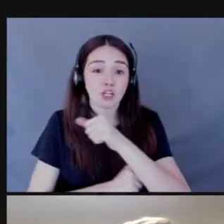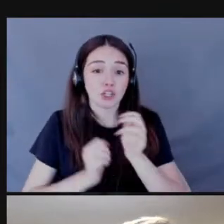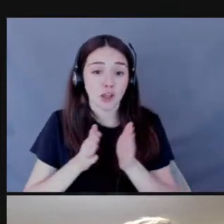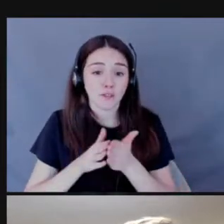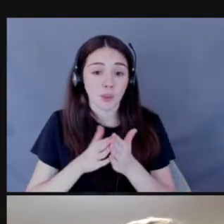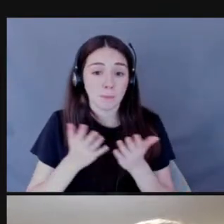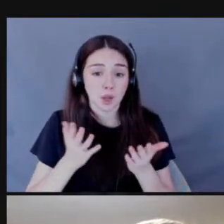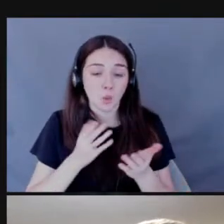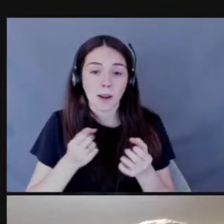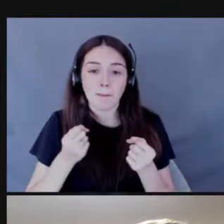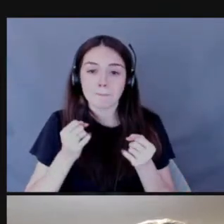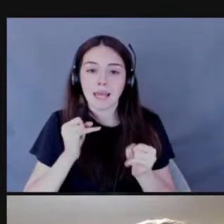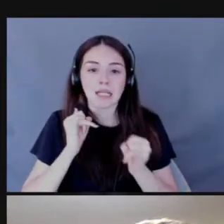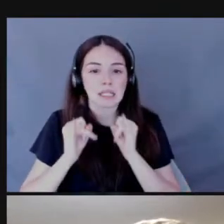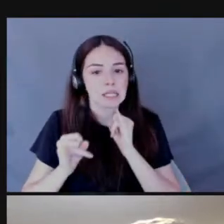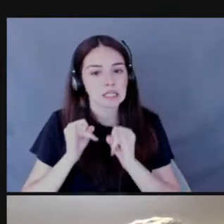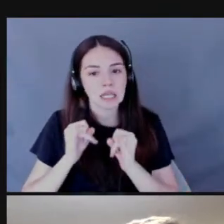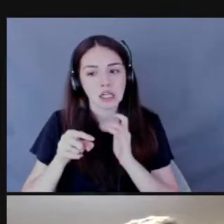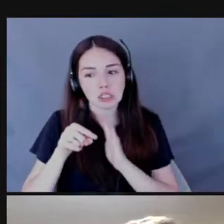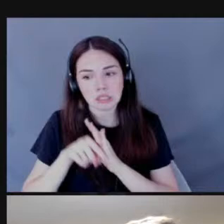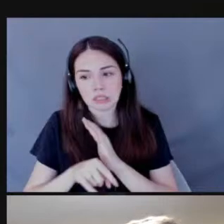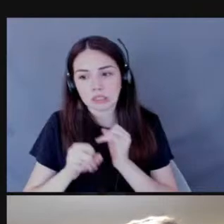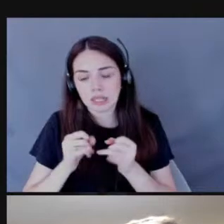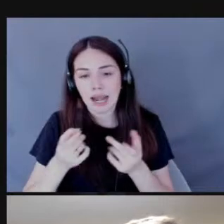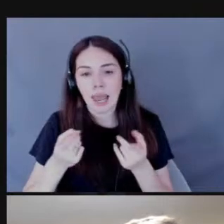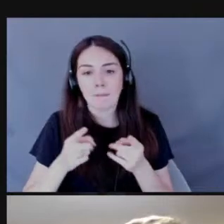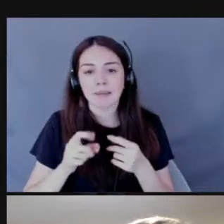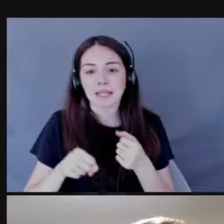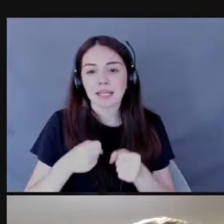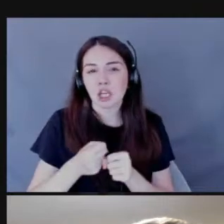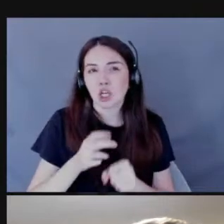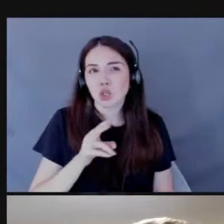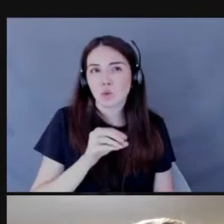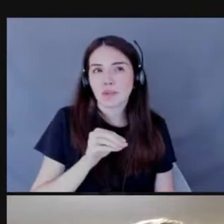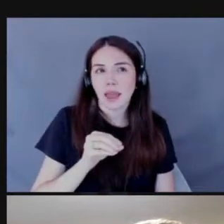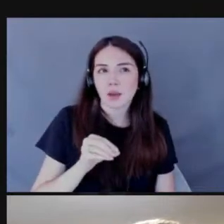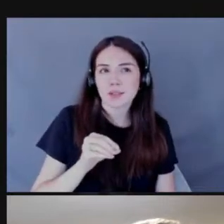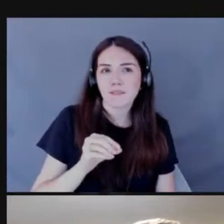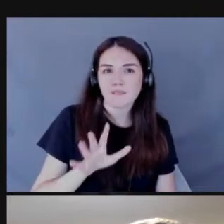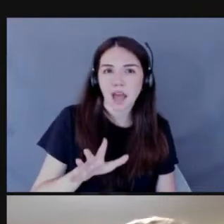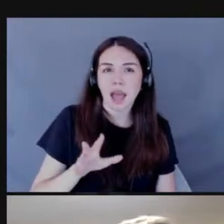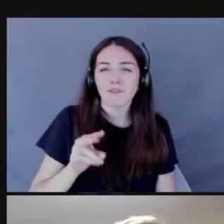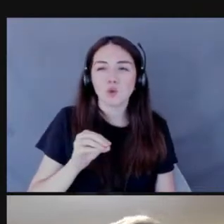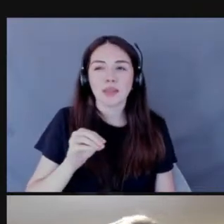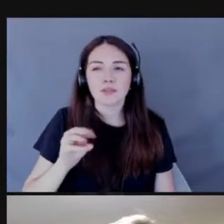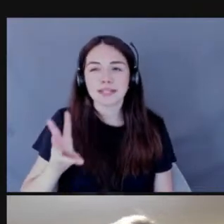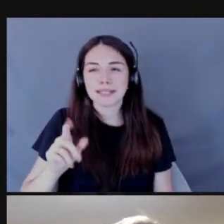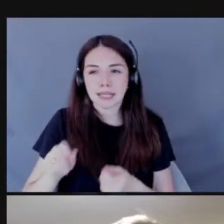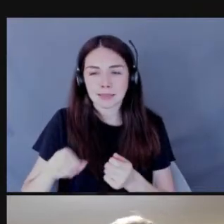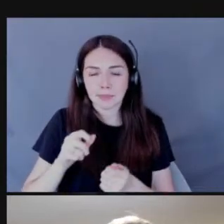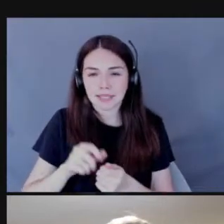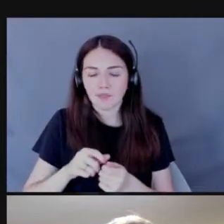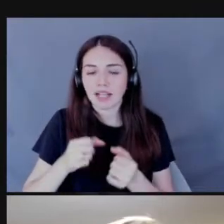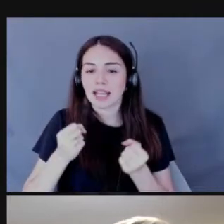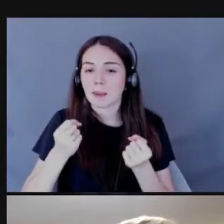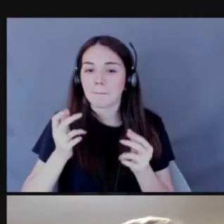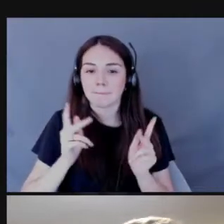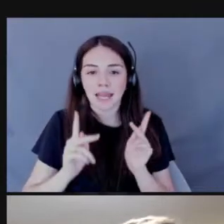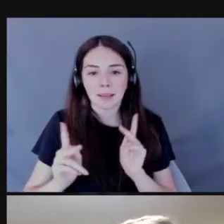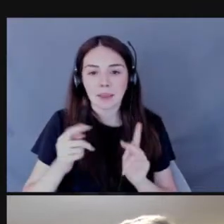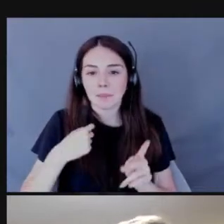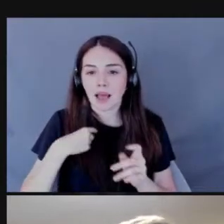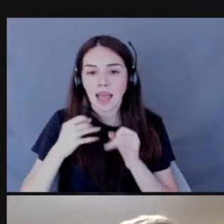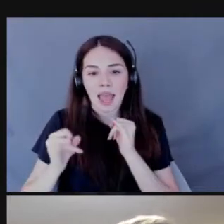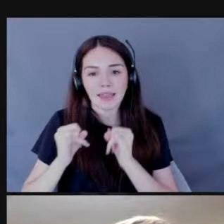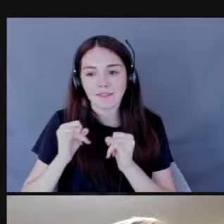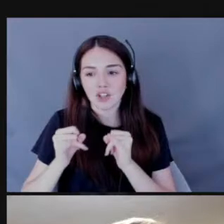extensive interviews that I undertook in 2005 and 2006, particularly. There were a lot of people who I interviewed that didn't make it